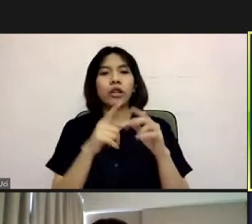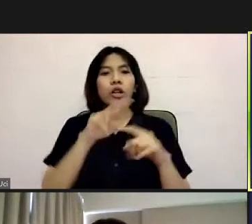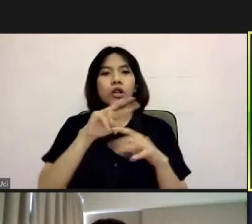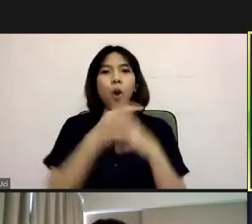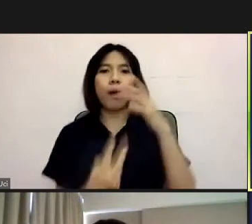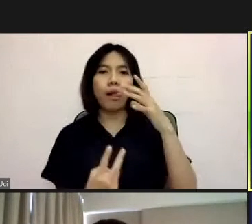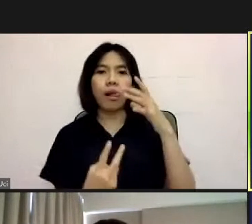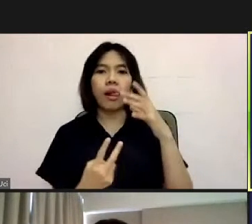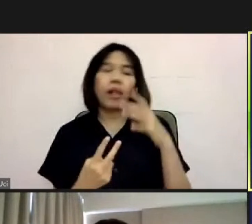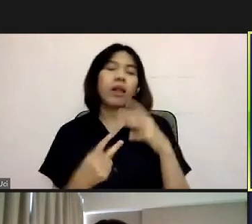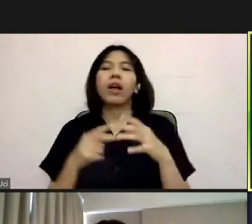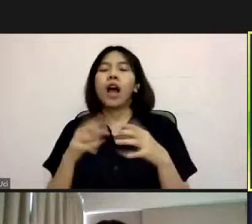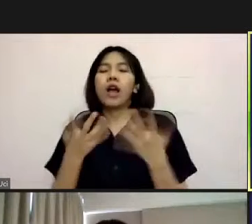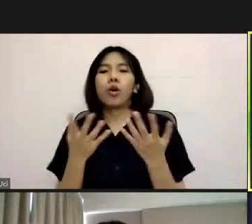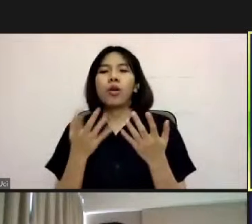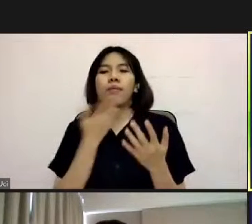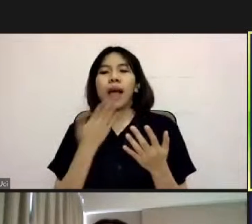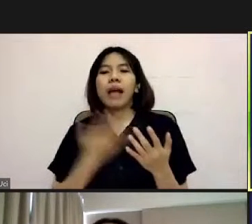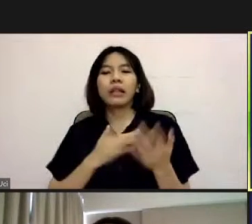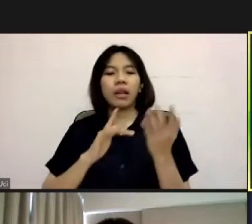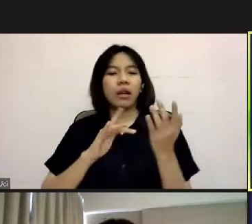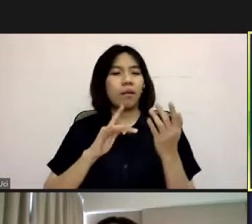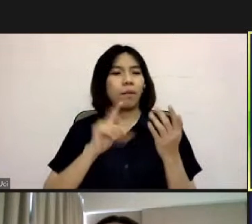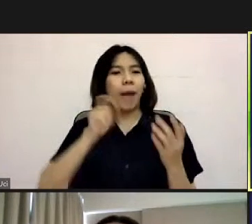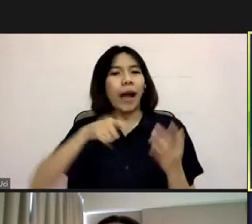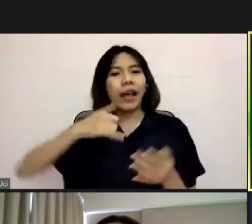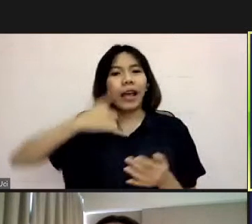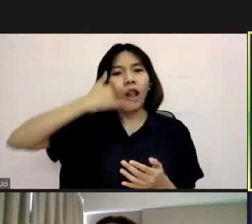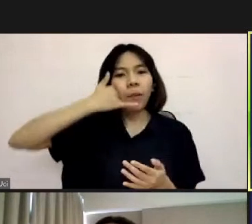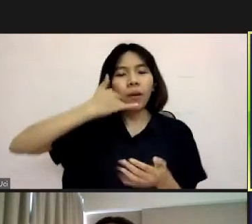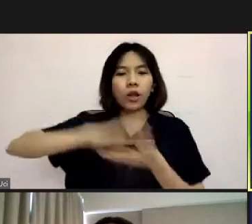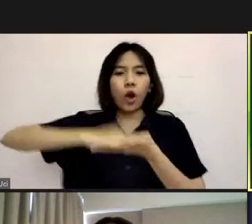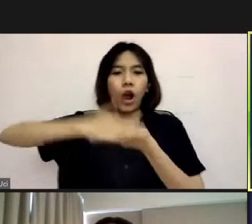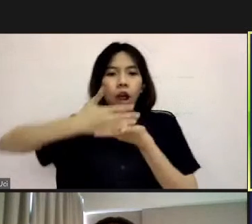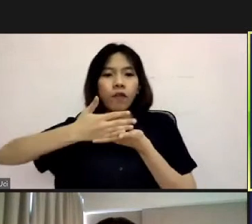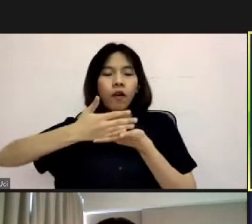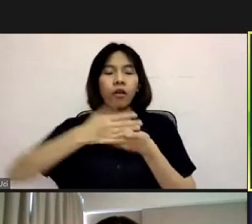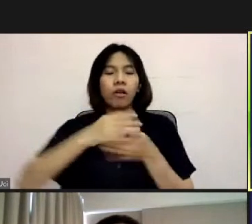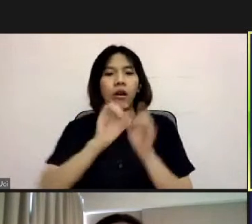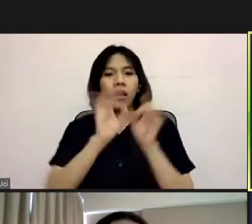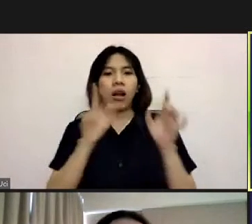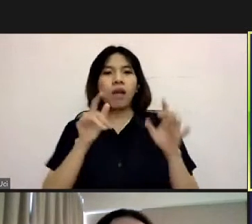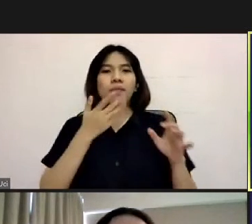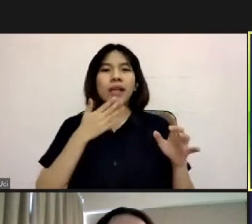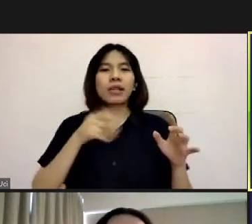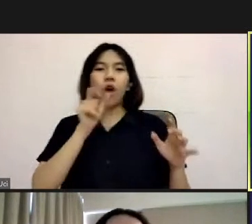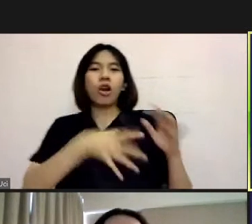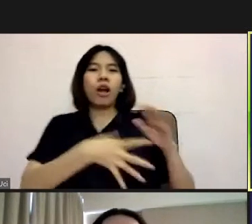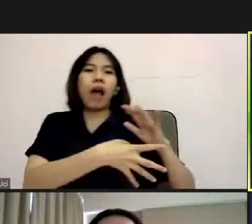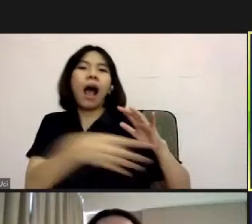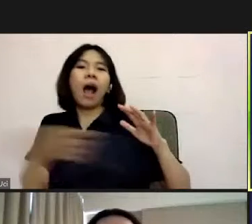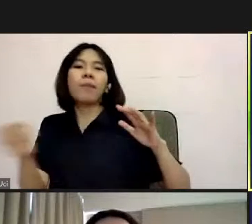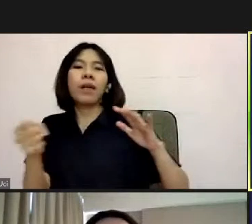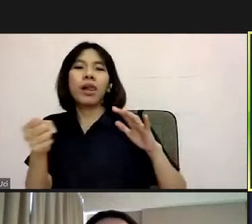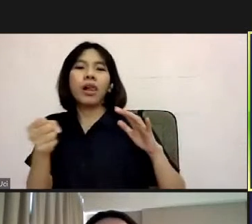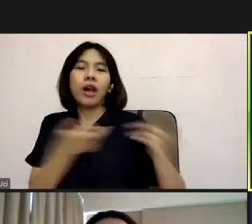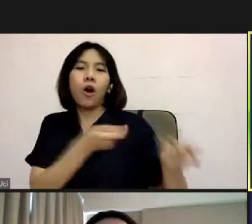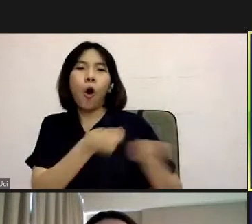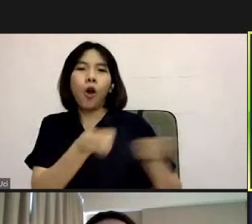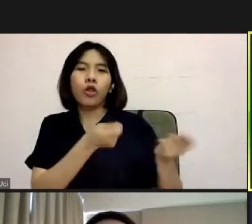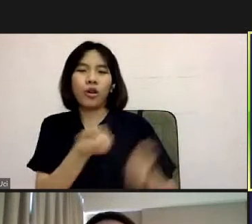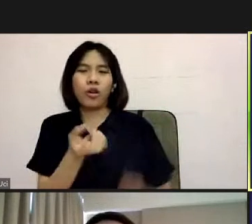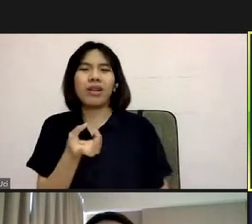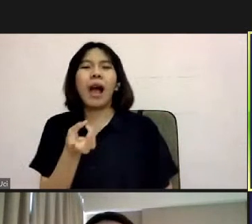And also you don't really need to rely on the gadget, which can be